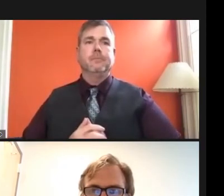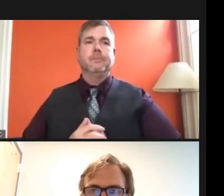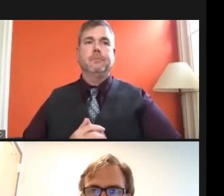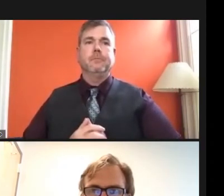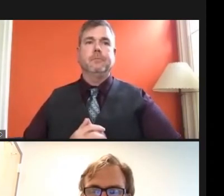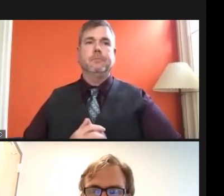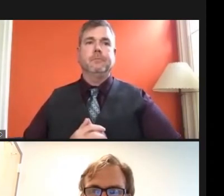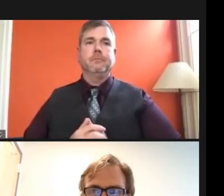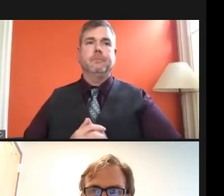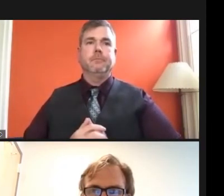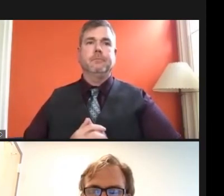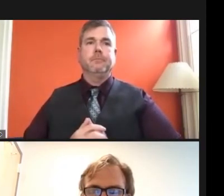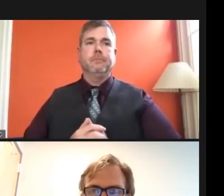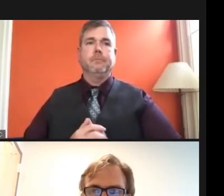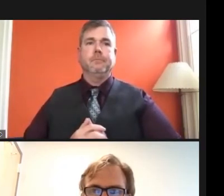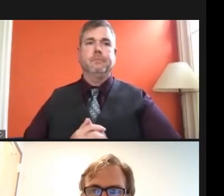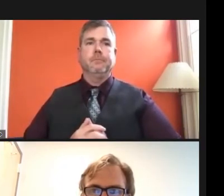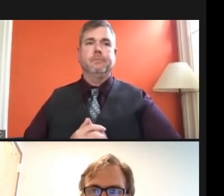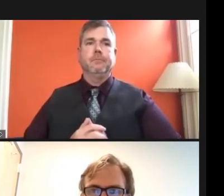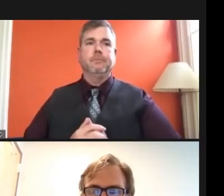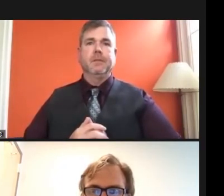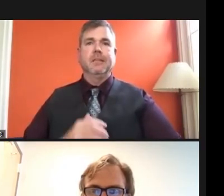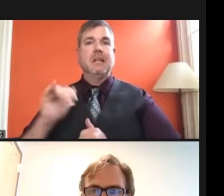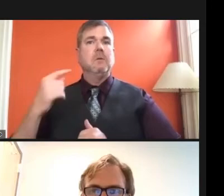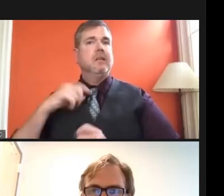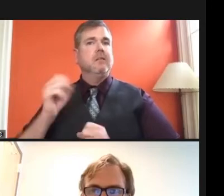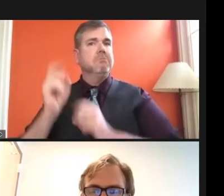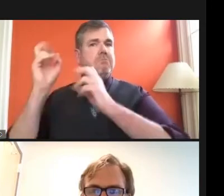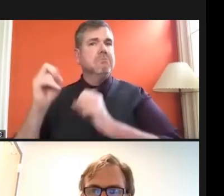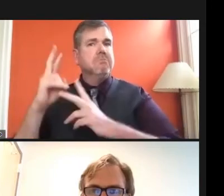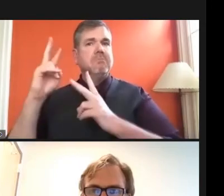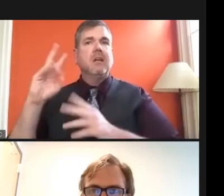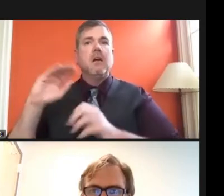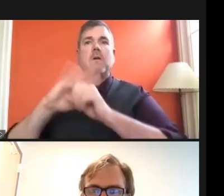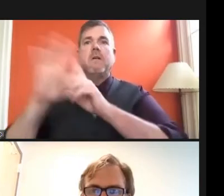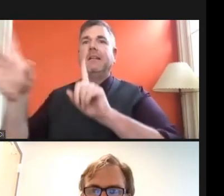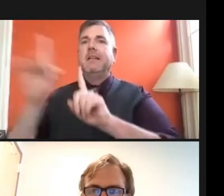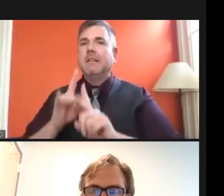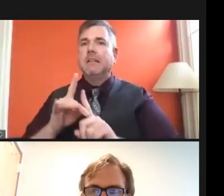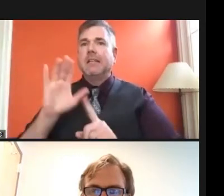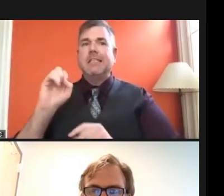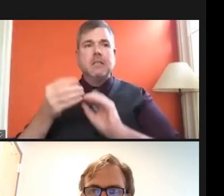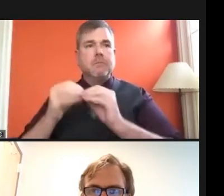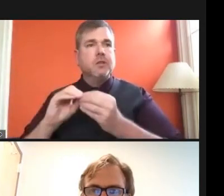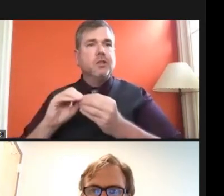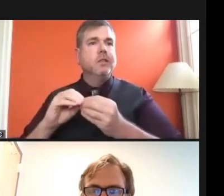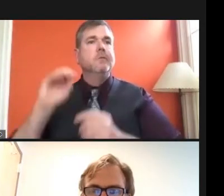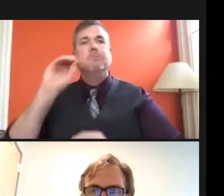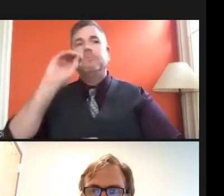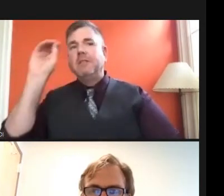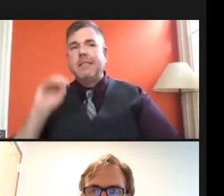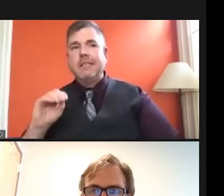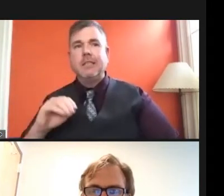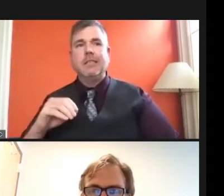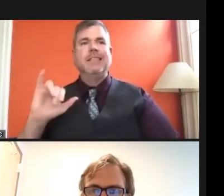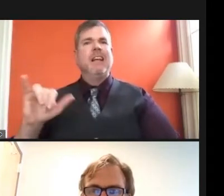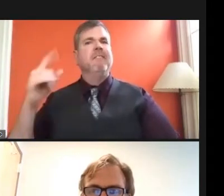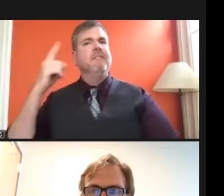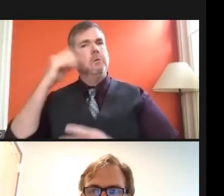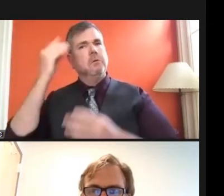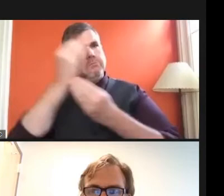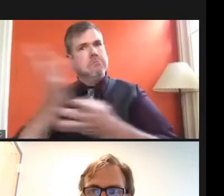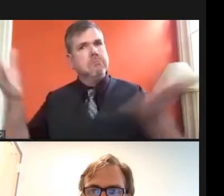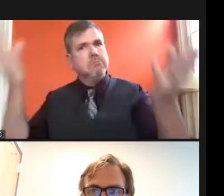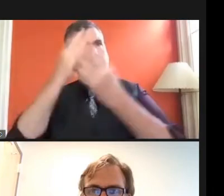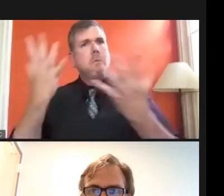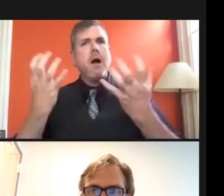Like I mentioned, it's updated daily for your knowledge and use. It also came to our attention that this